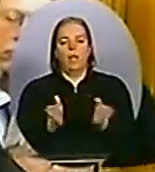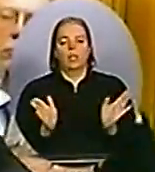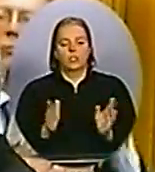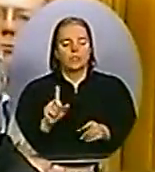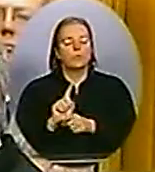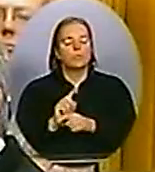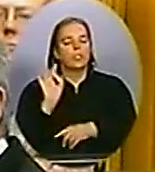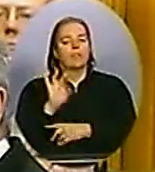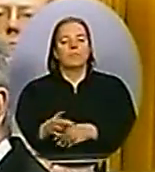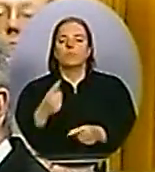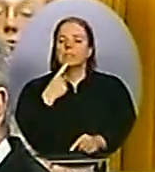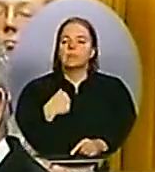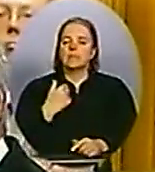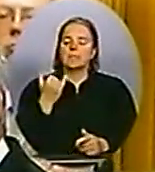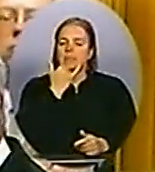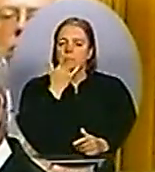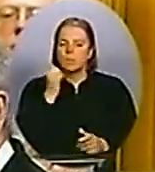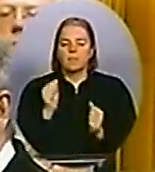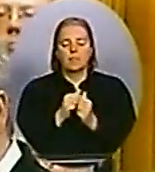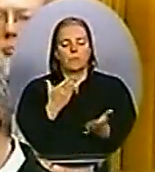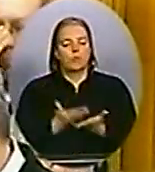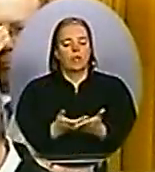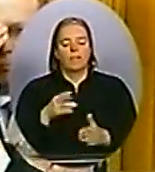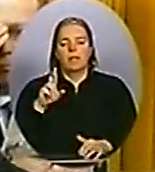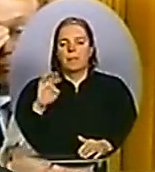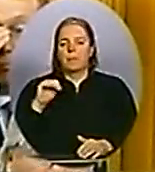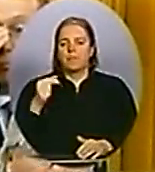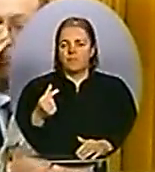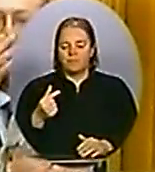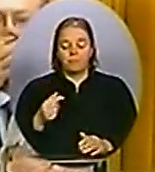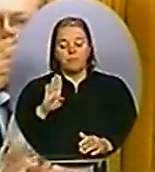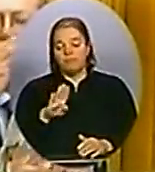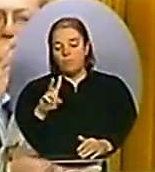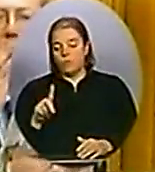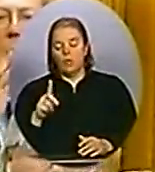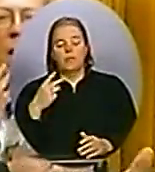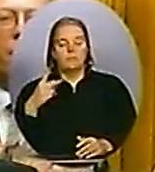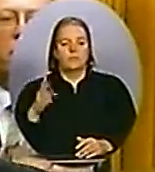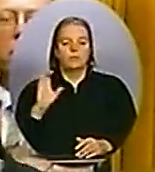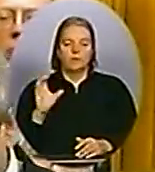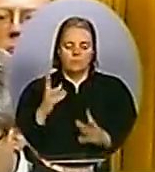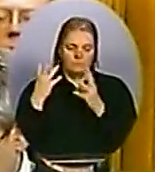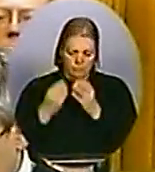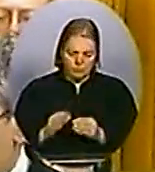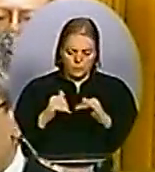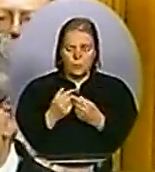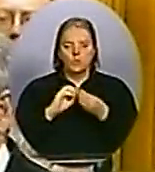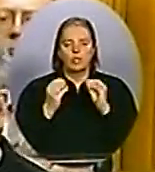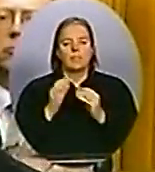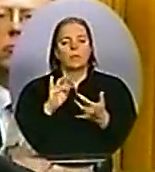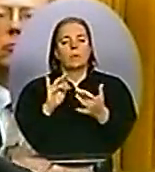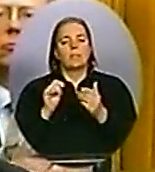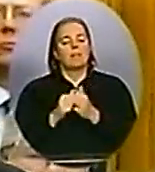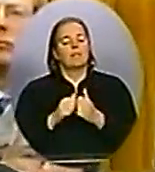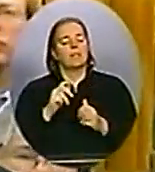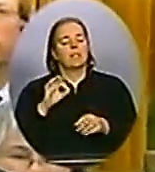the Conservative Sims database contains every voter contact, fundraising, serving, surveys, even mailouts from the Hill, and yes, sending